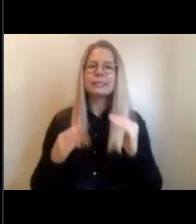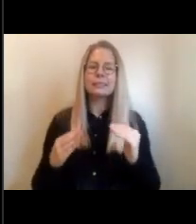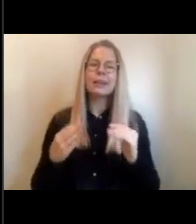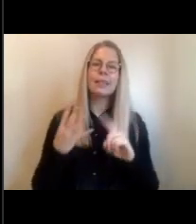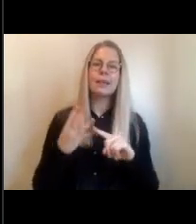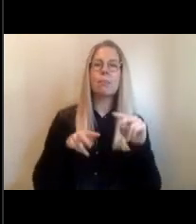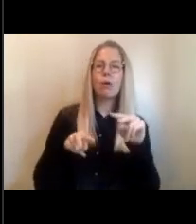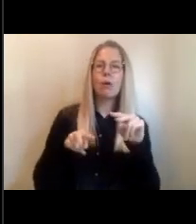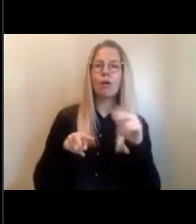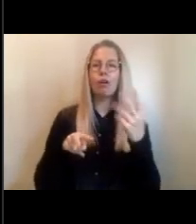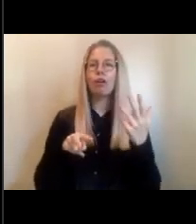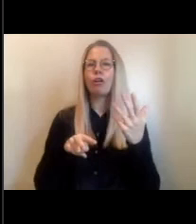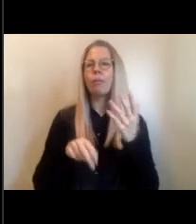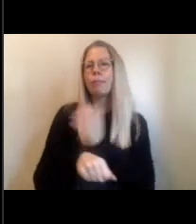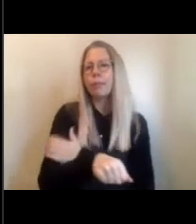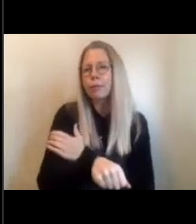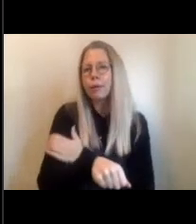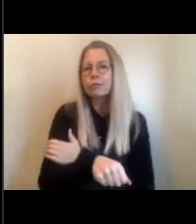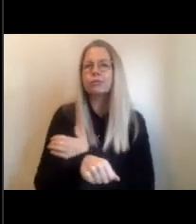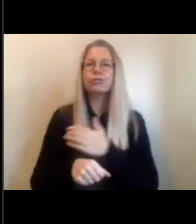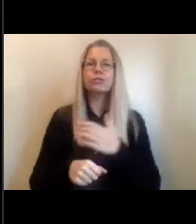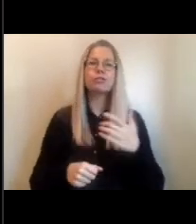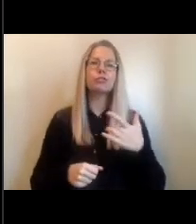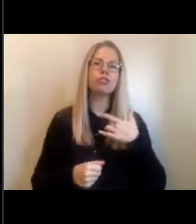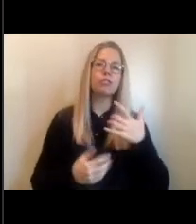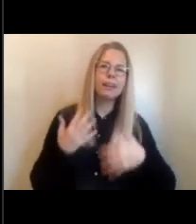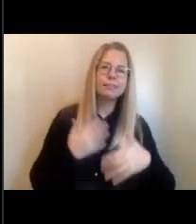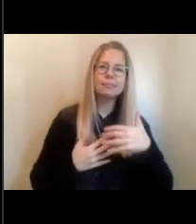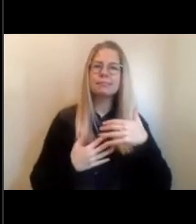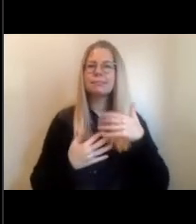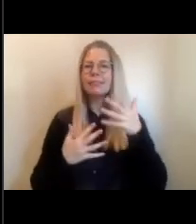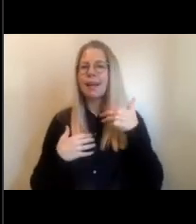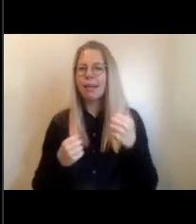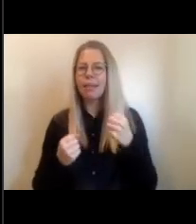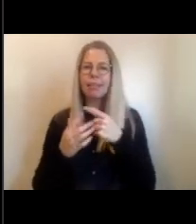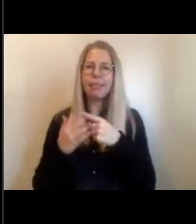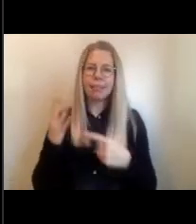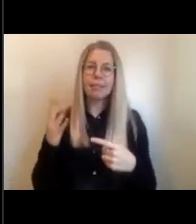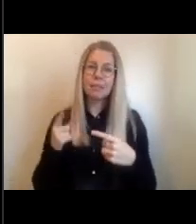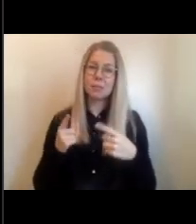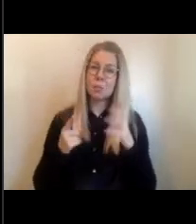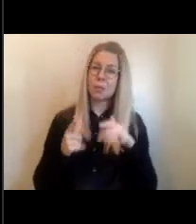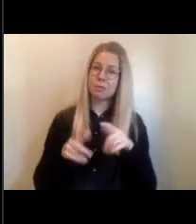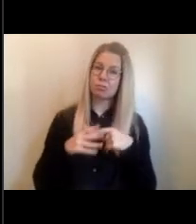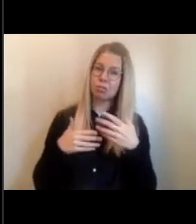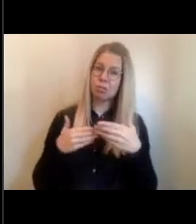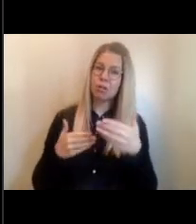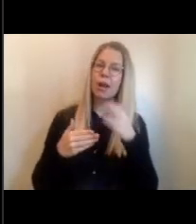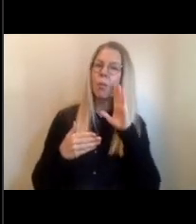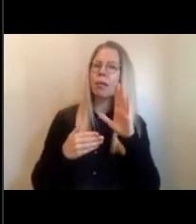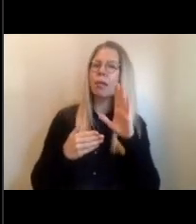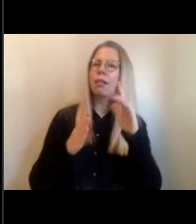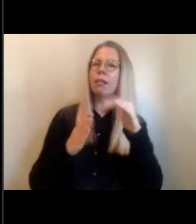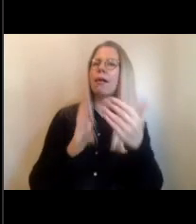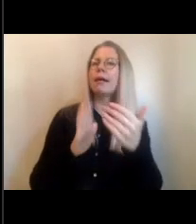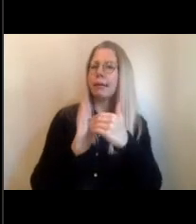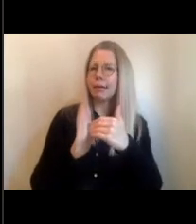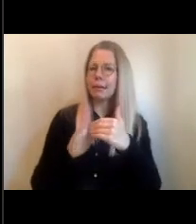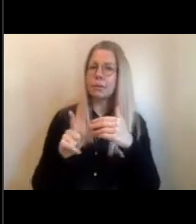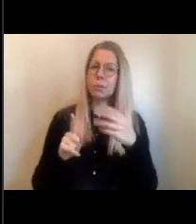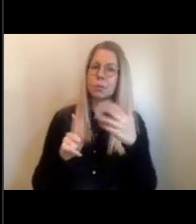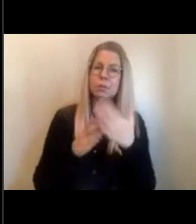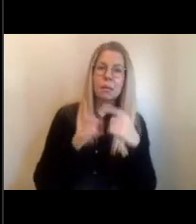ongoing. It's going to be followed up again 7 years from the time it was published. And so that's positive, a little bit of evidence that we're seeing again around preventing dementia